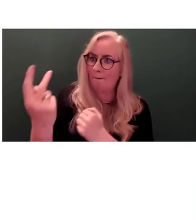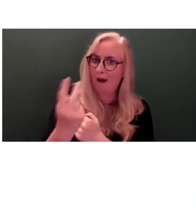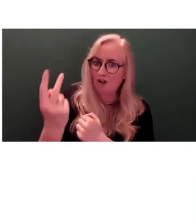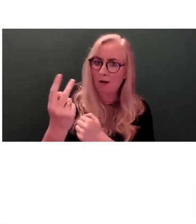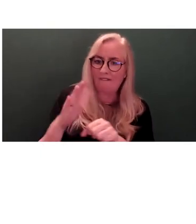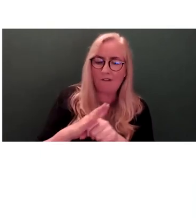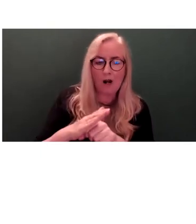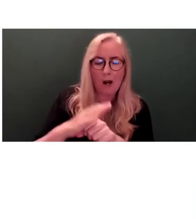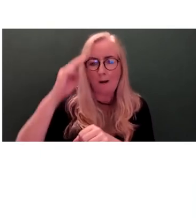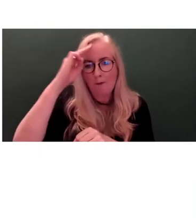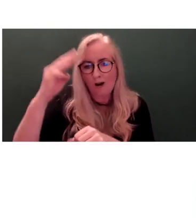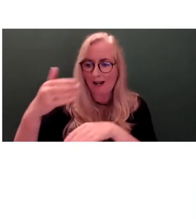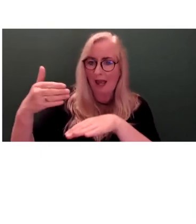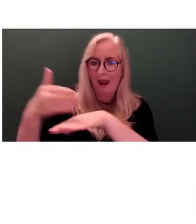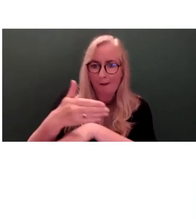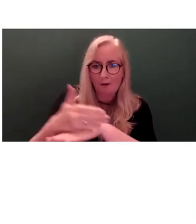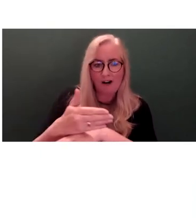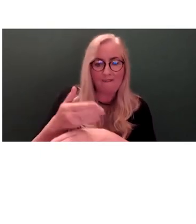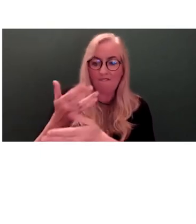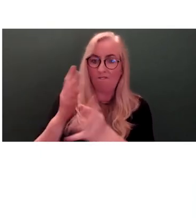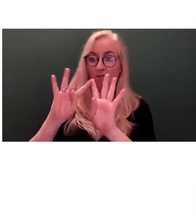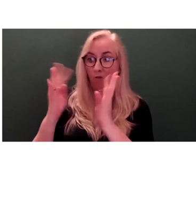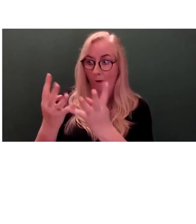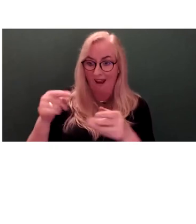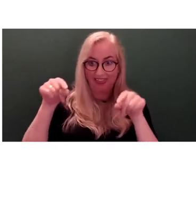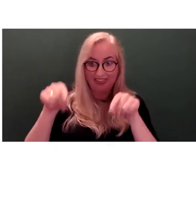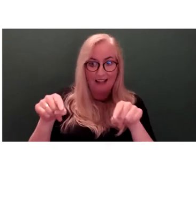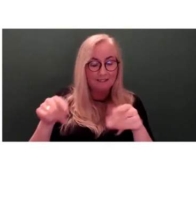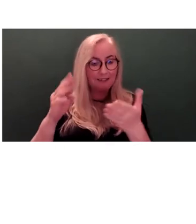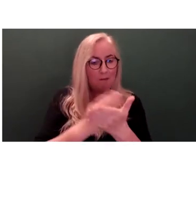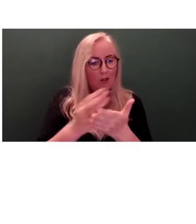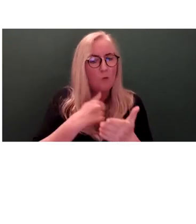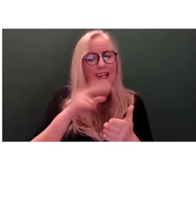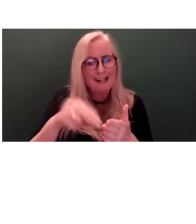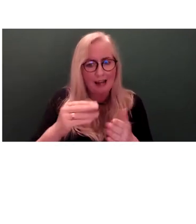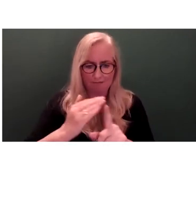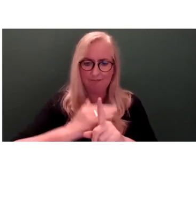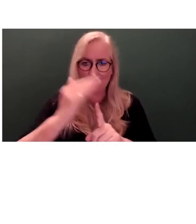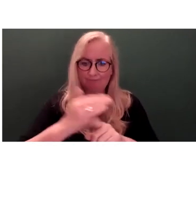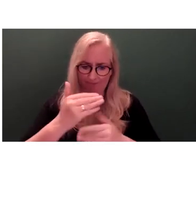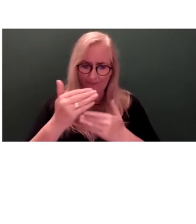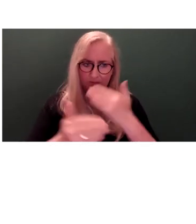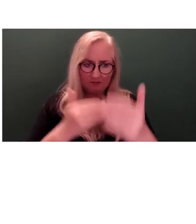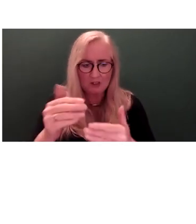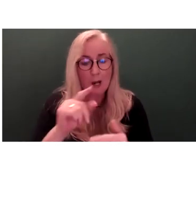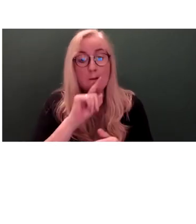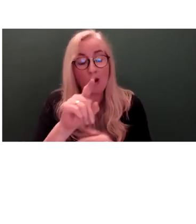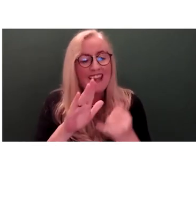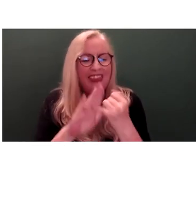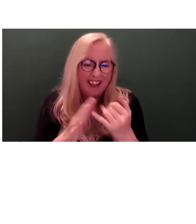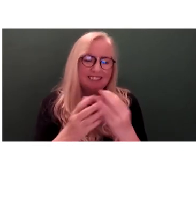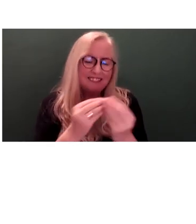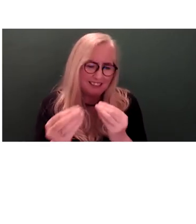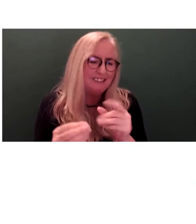Labour Employer Economic Forum, is part of where we can make strides on that. But it goes back, the last thing I suppose goes back